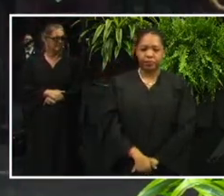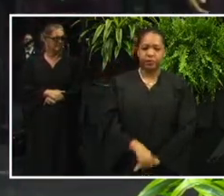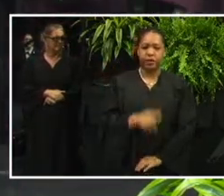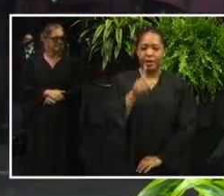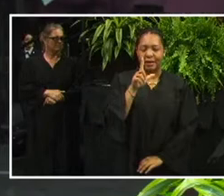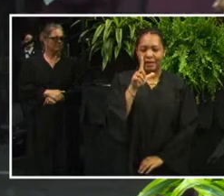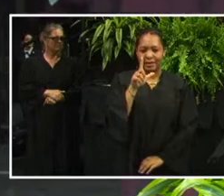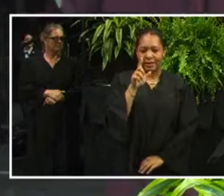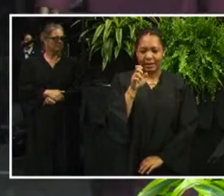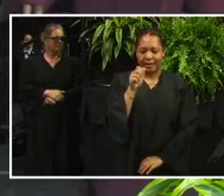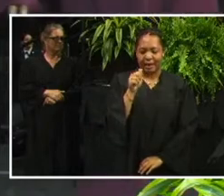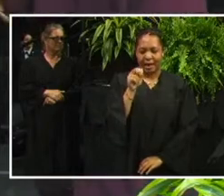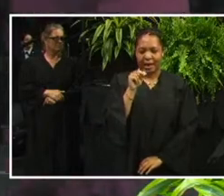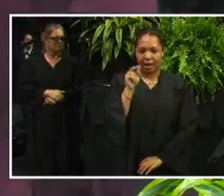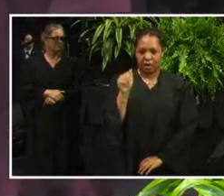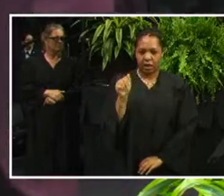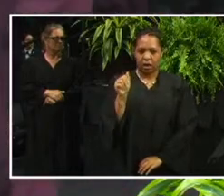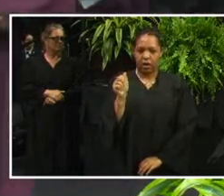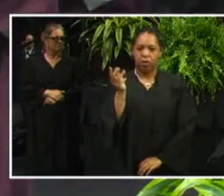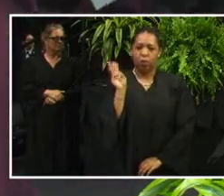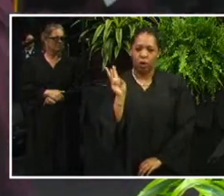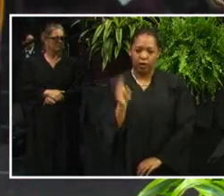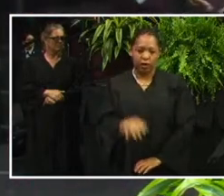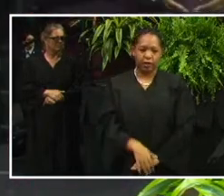Leanna Janae Worthen.